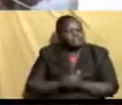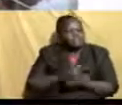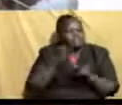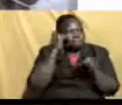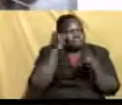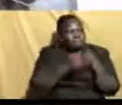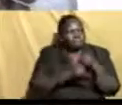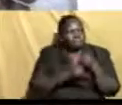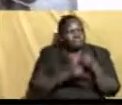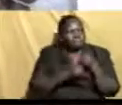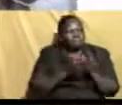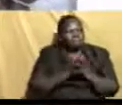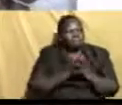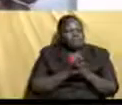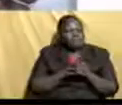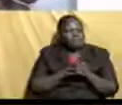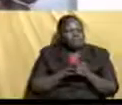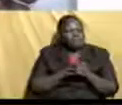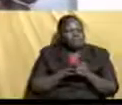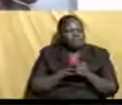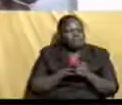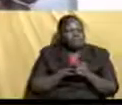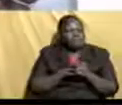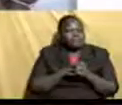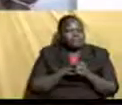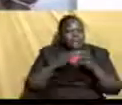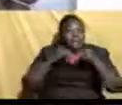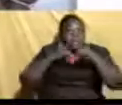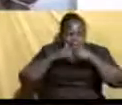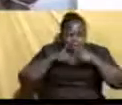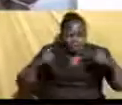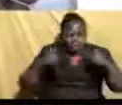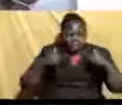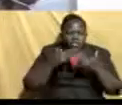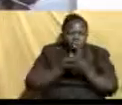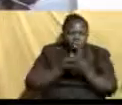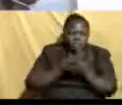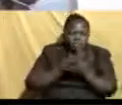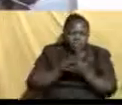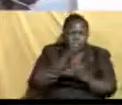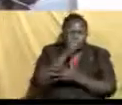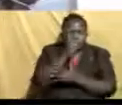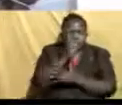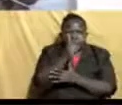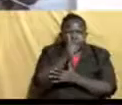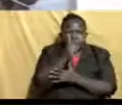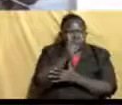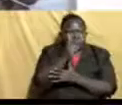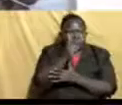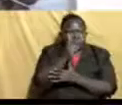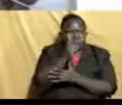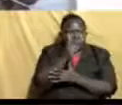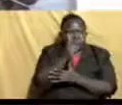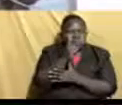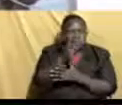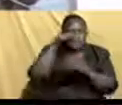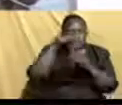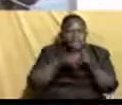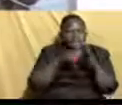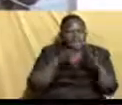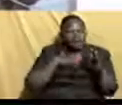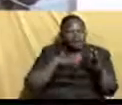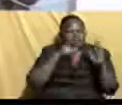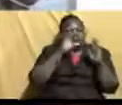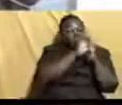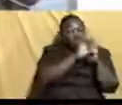Finally, I'd like to go on the question of immunity because it also touches on the separation between the two. We find in our constitution, in the various